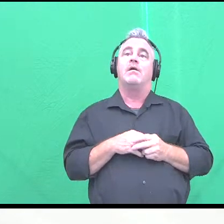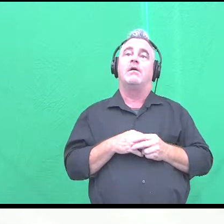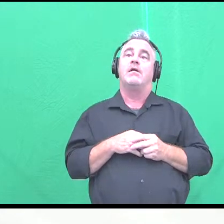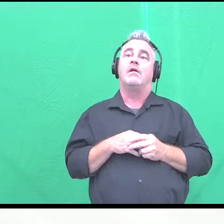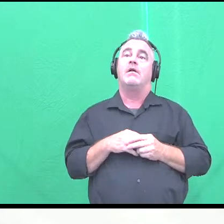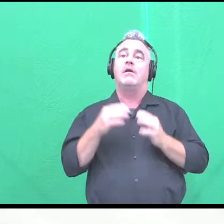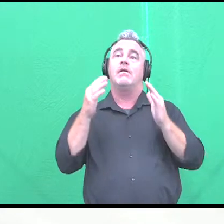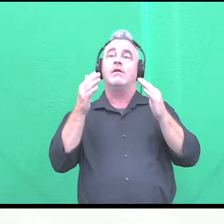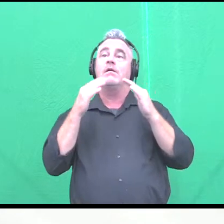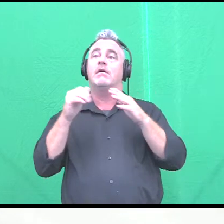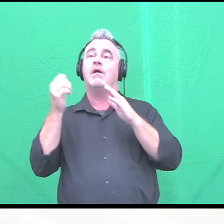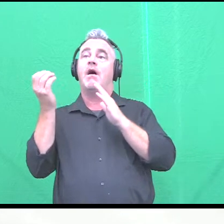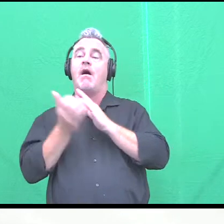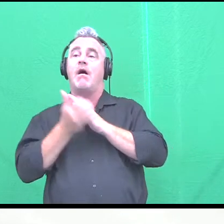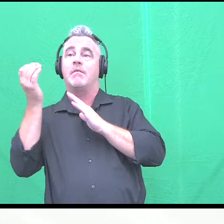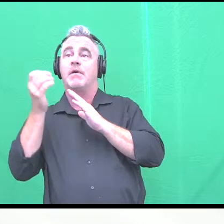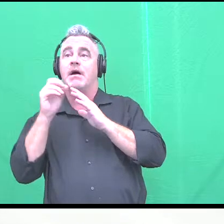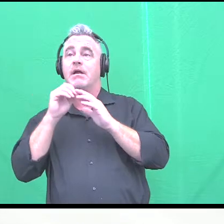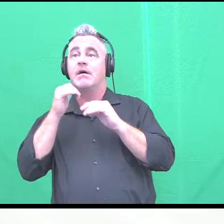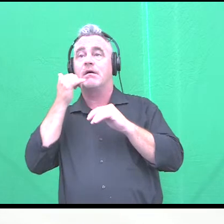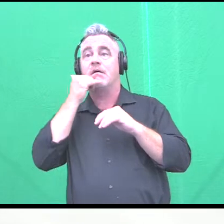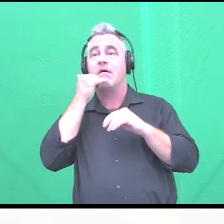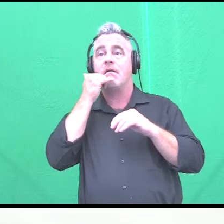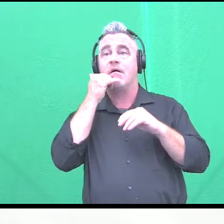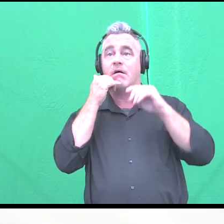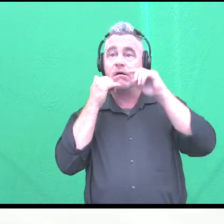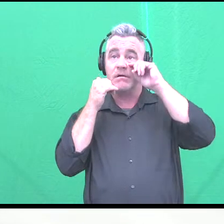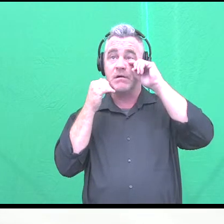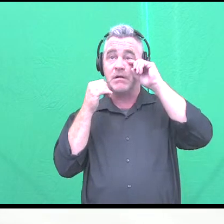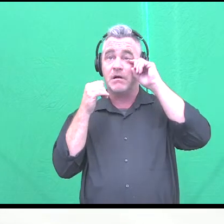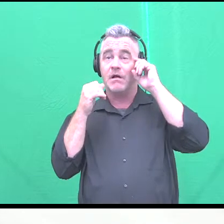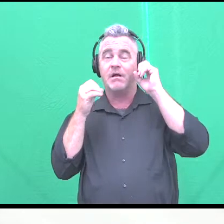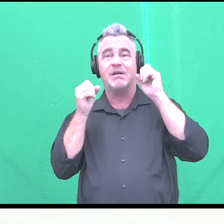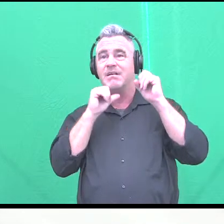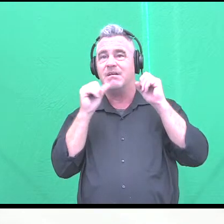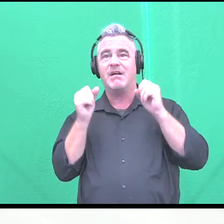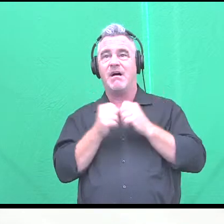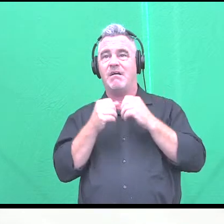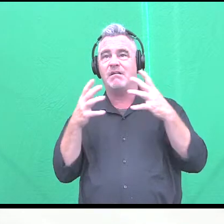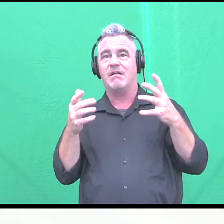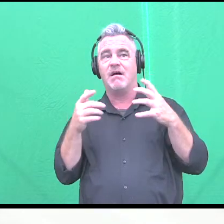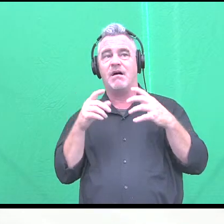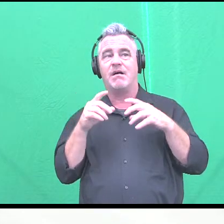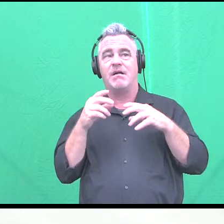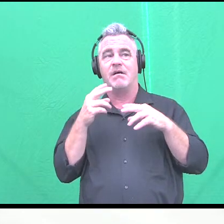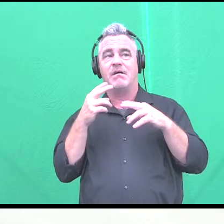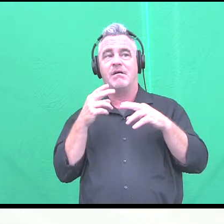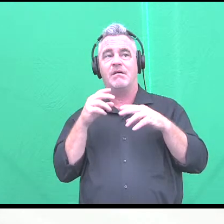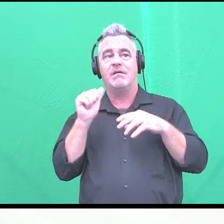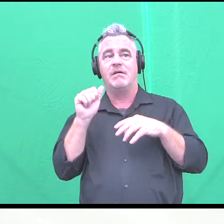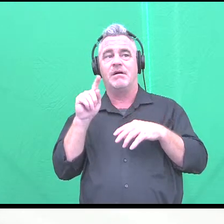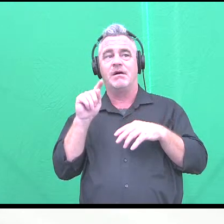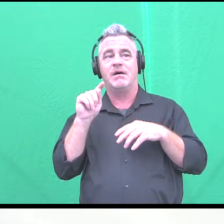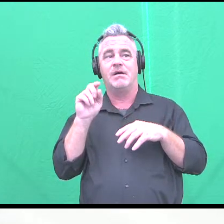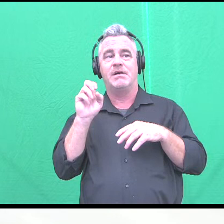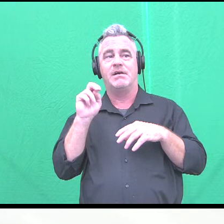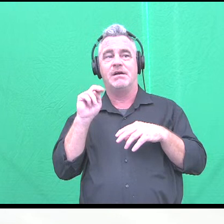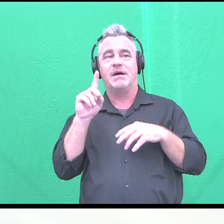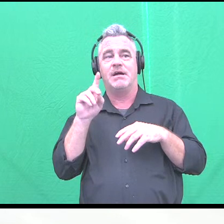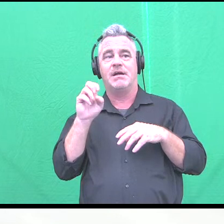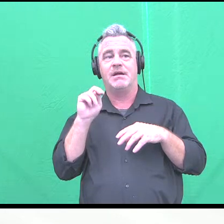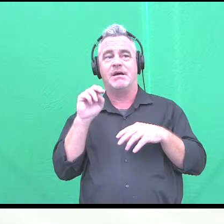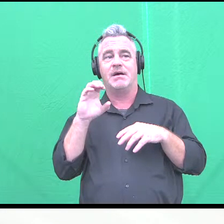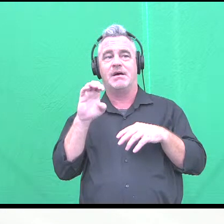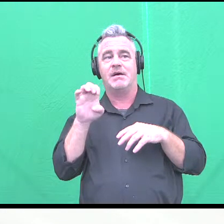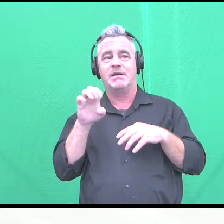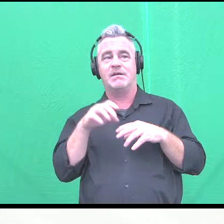there were a lot. There weren't too many attendance ones because we were in a different place, and I